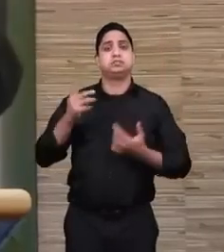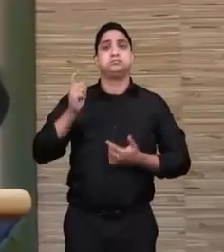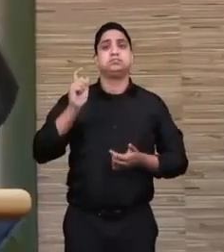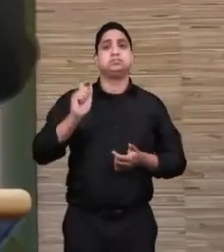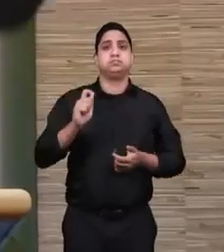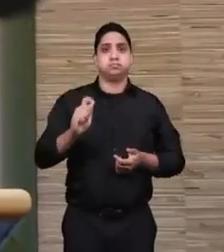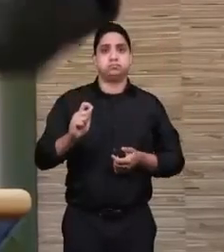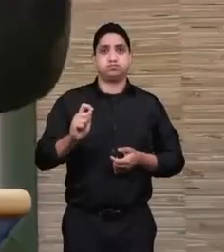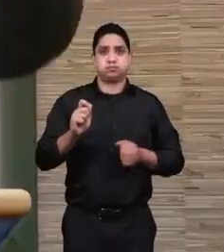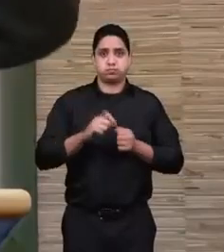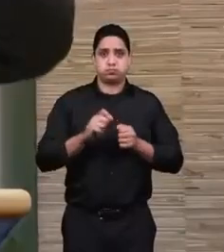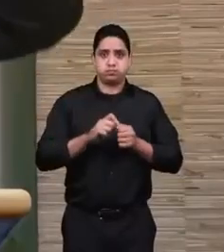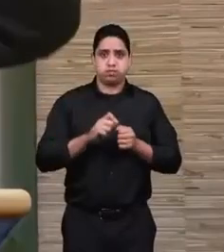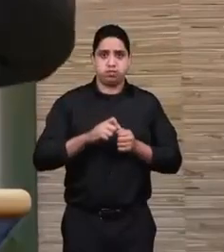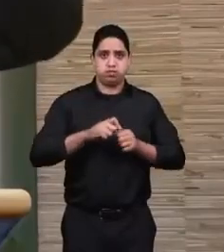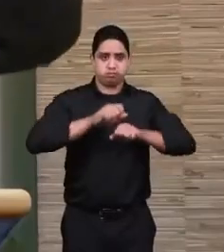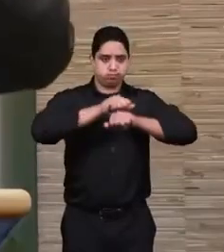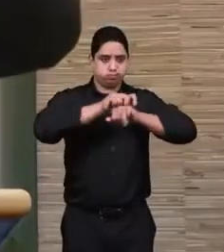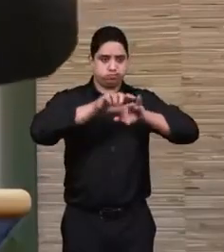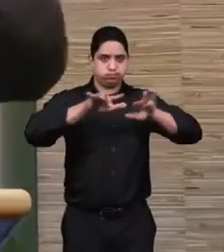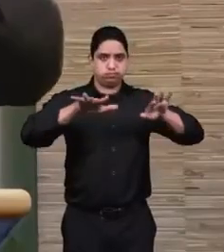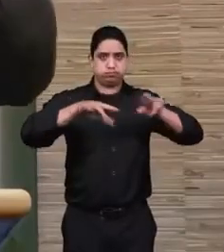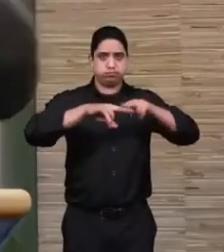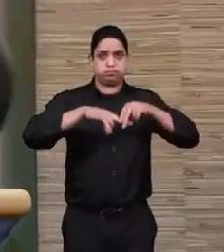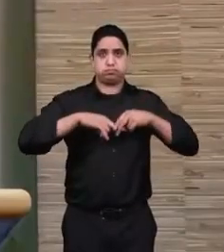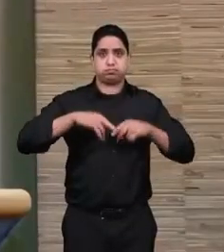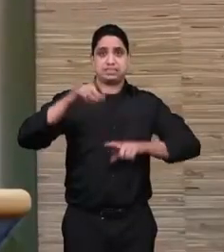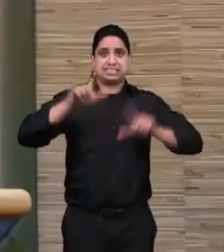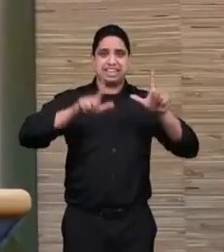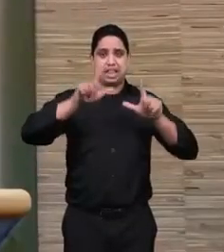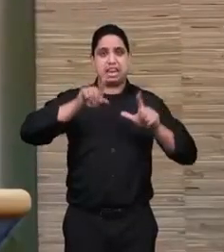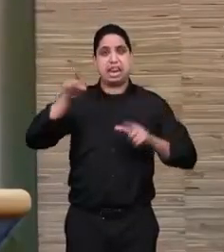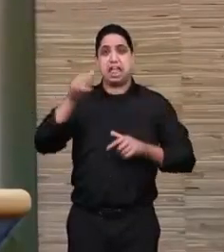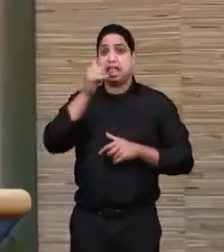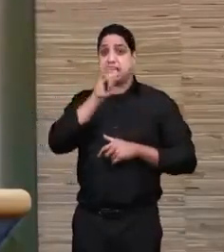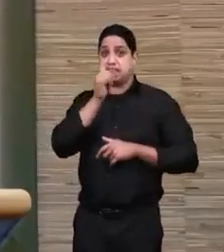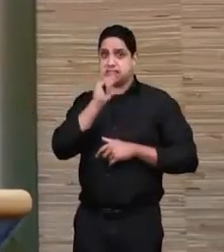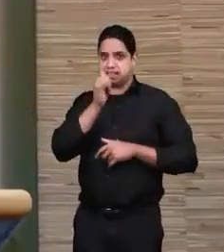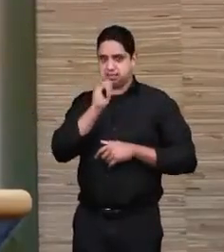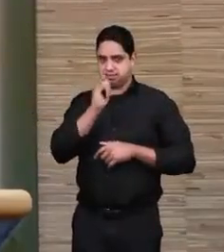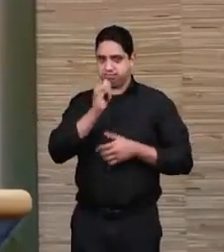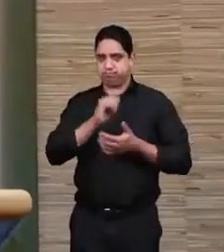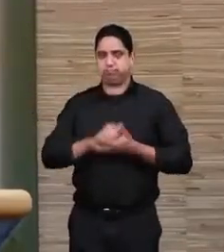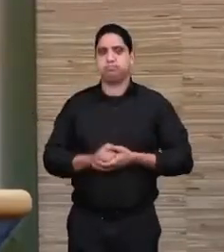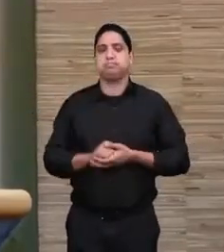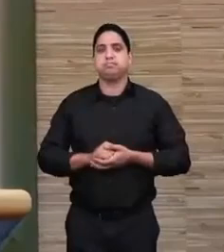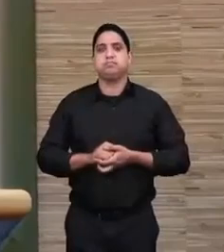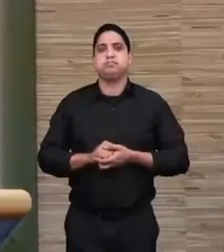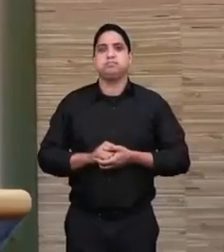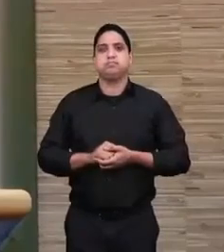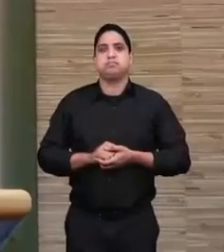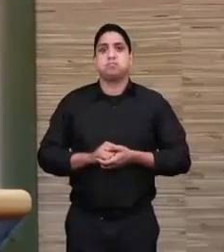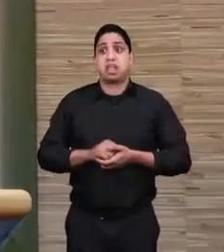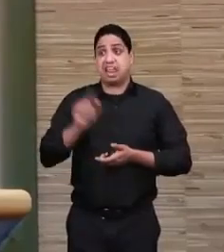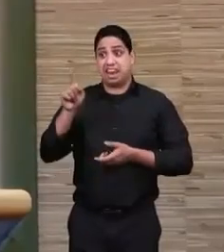transmit through an Italian TV station, which reaches